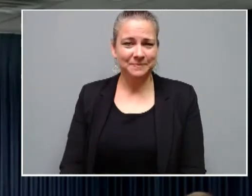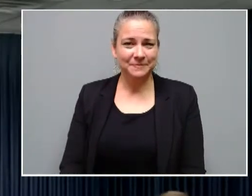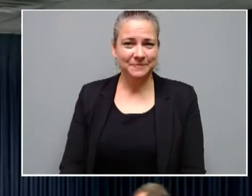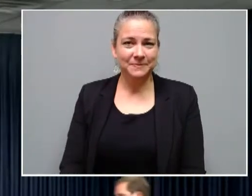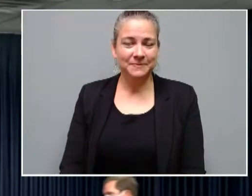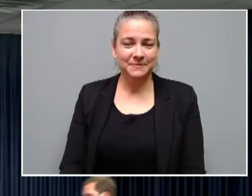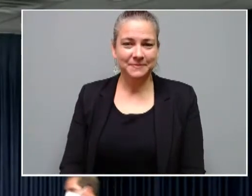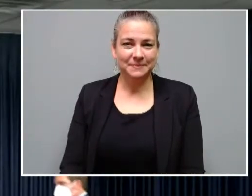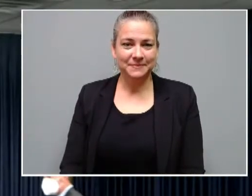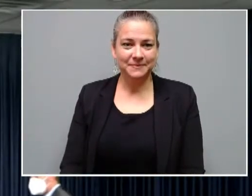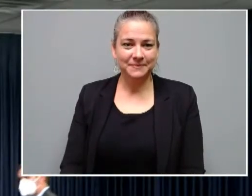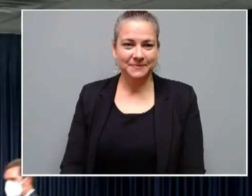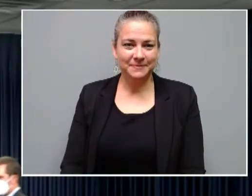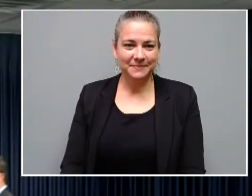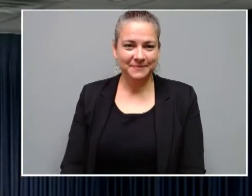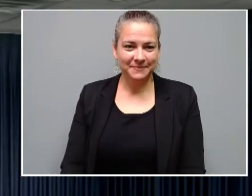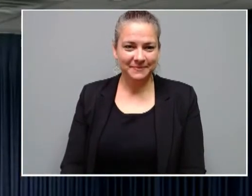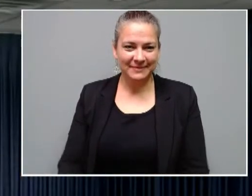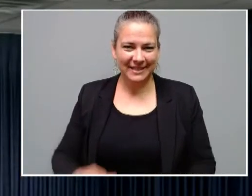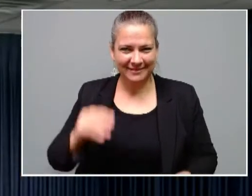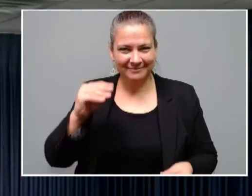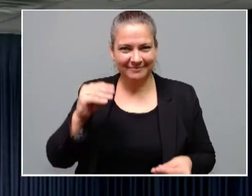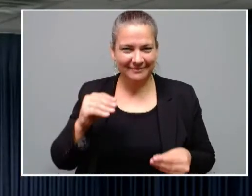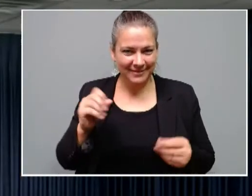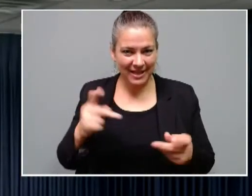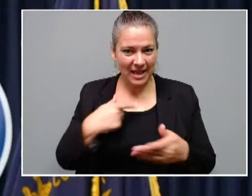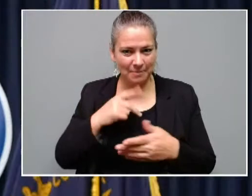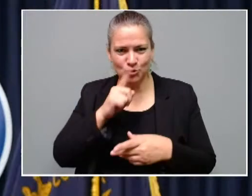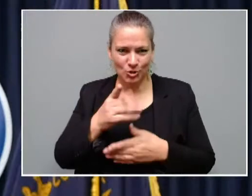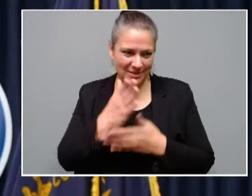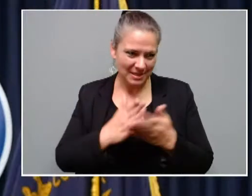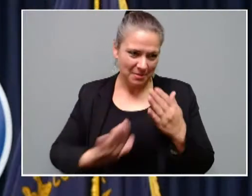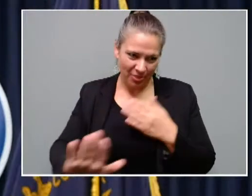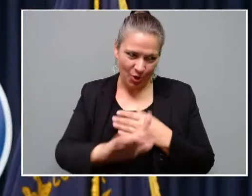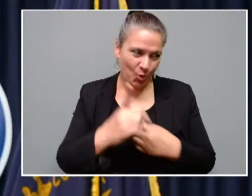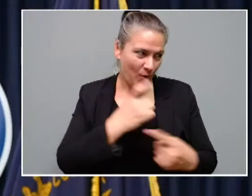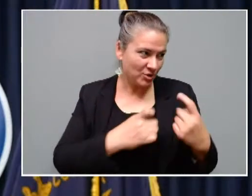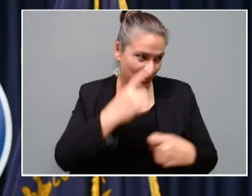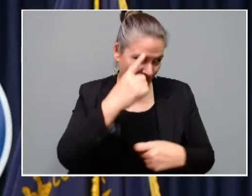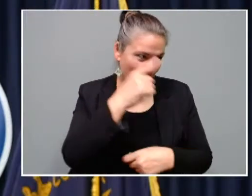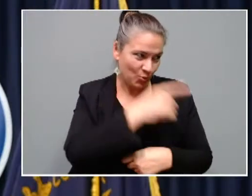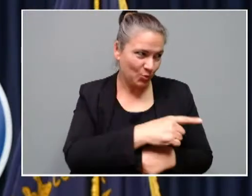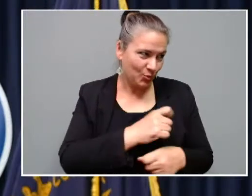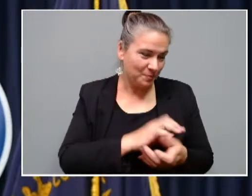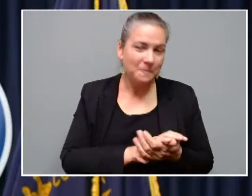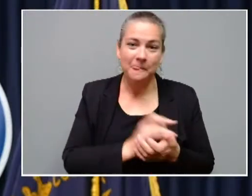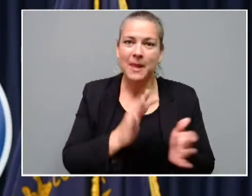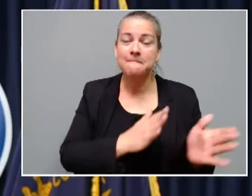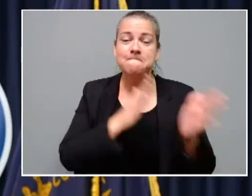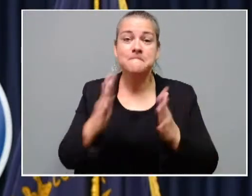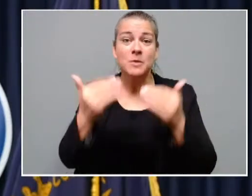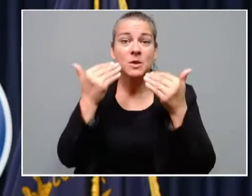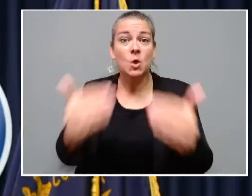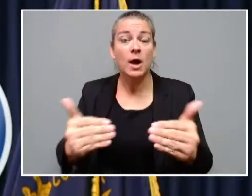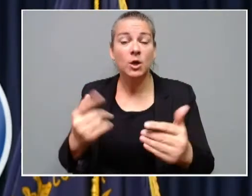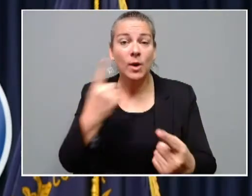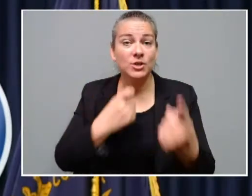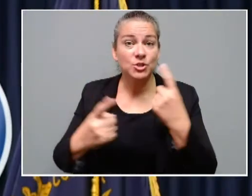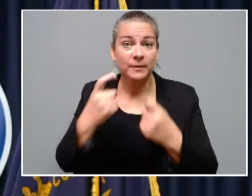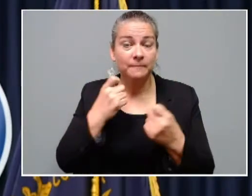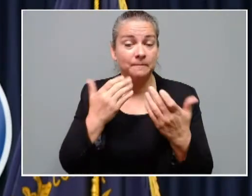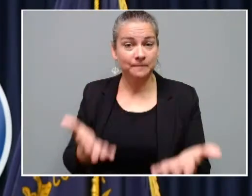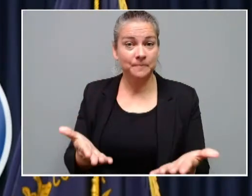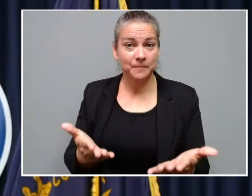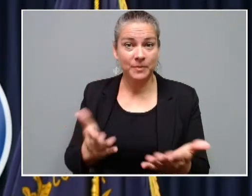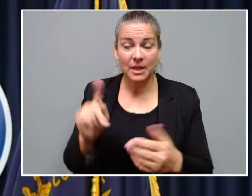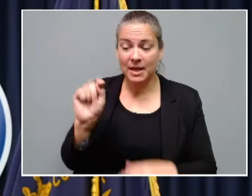I'm upside down. I'm guessing some of these questions will be for you. So we will move right into questions. Tom